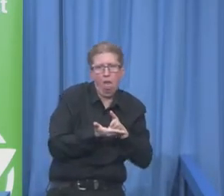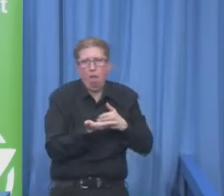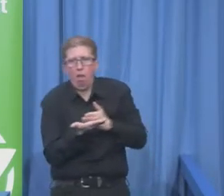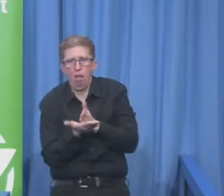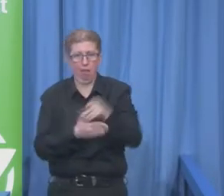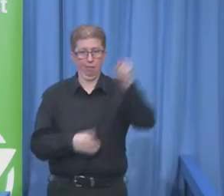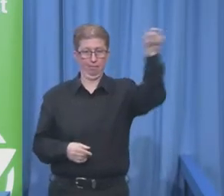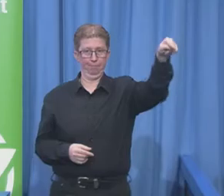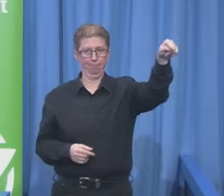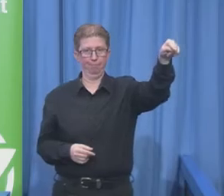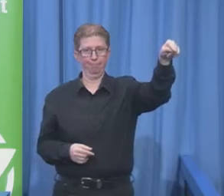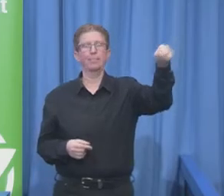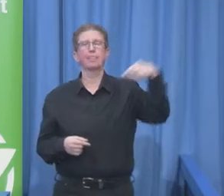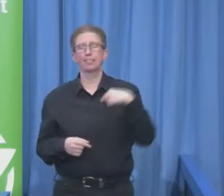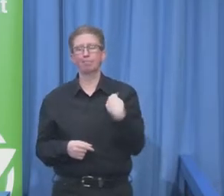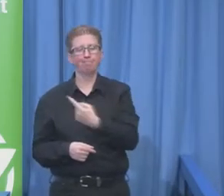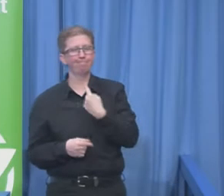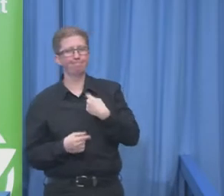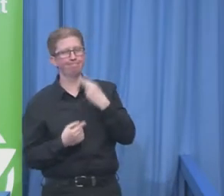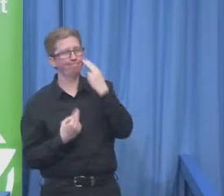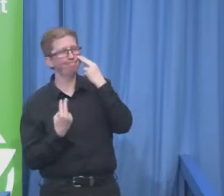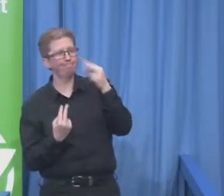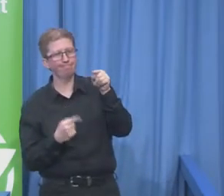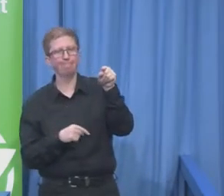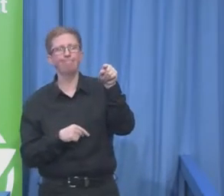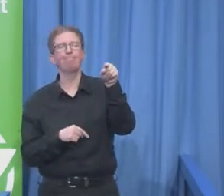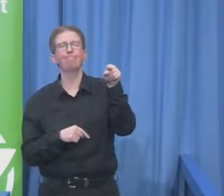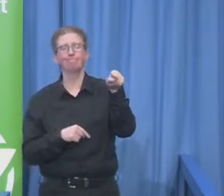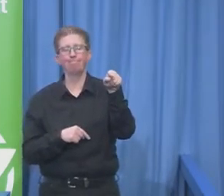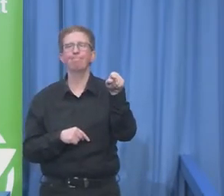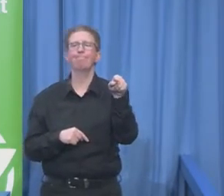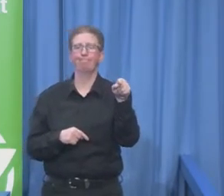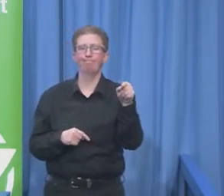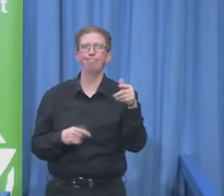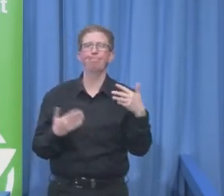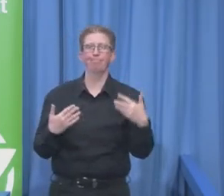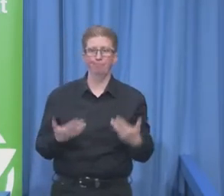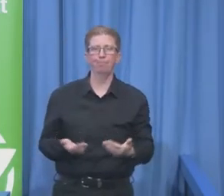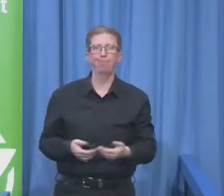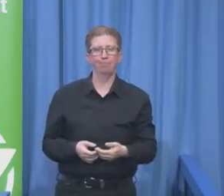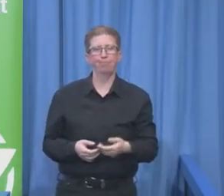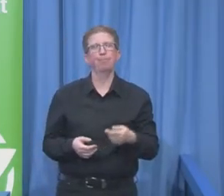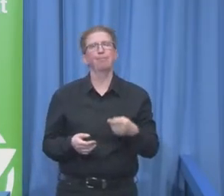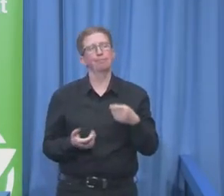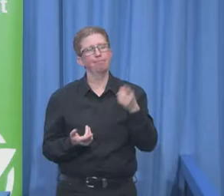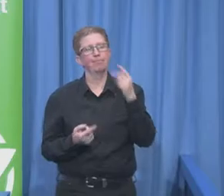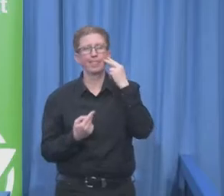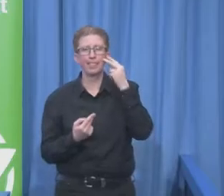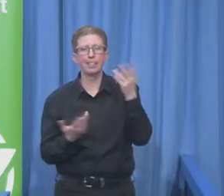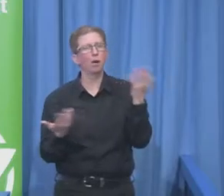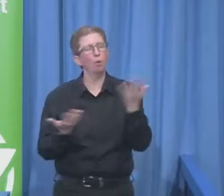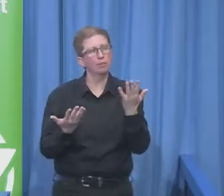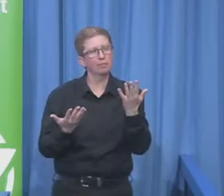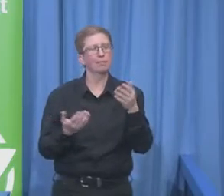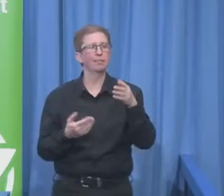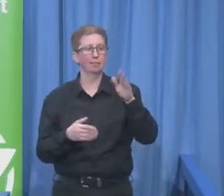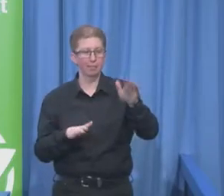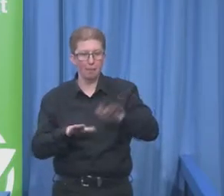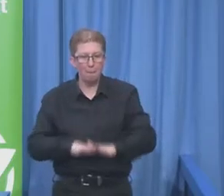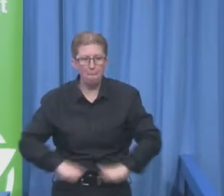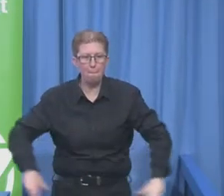for fresher level entry jobs, the basic skills possessed by people with disabilities was